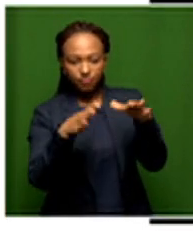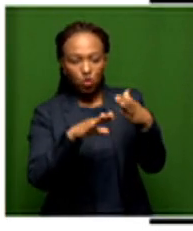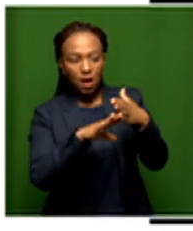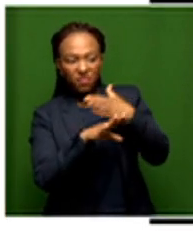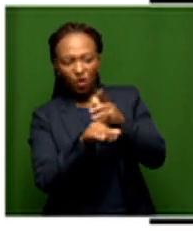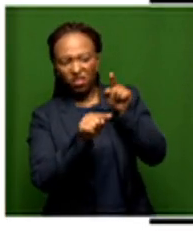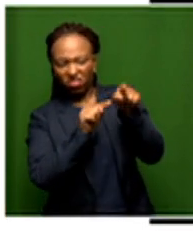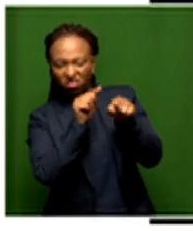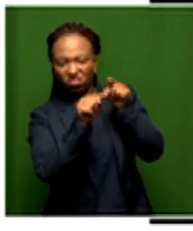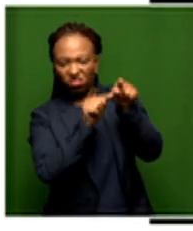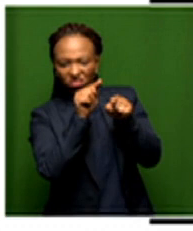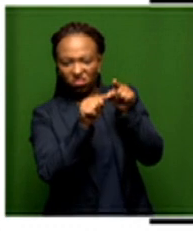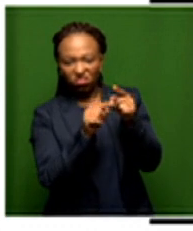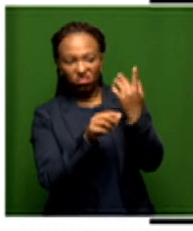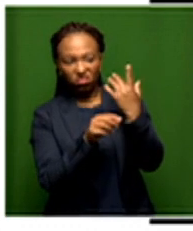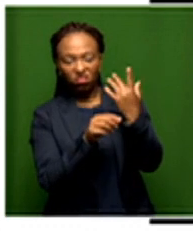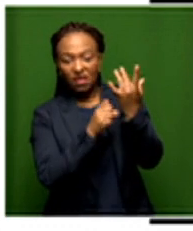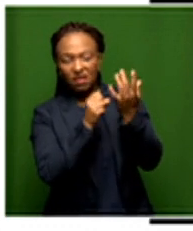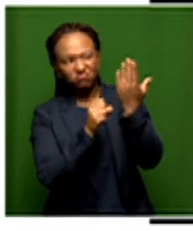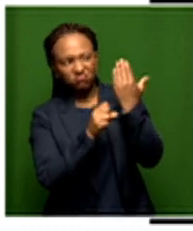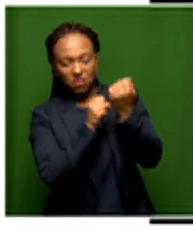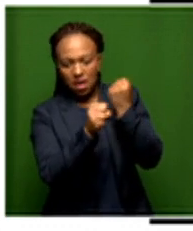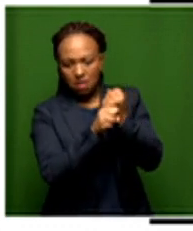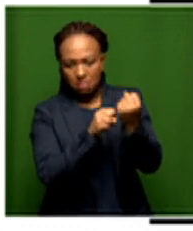previous years, where there were huge,